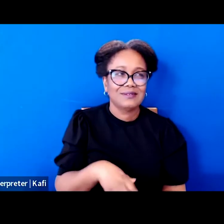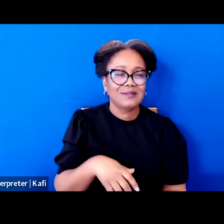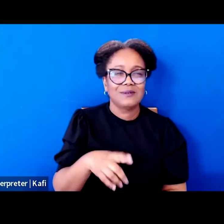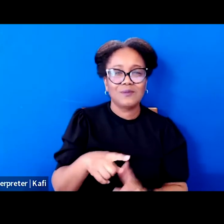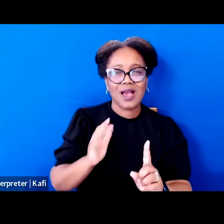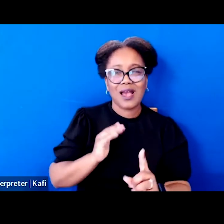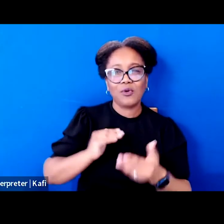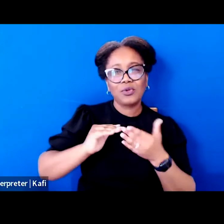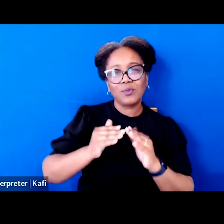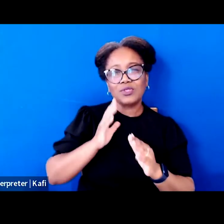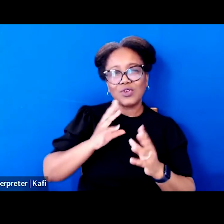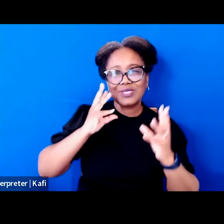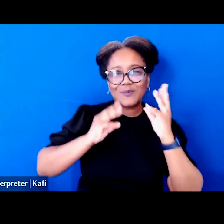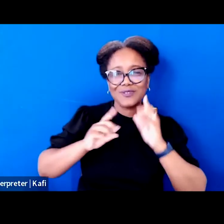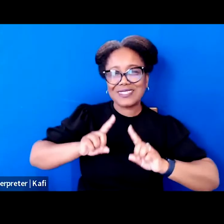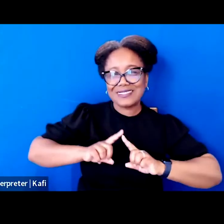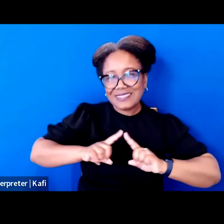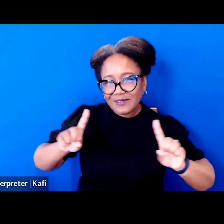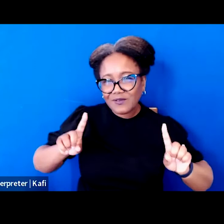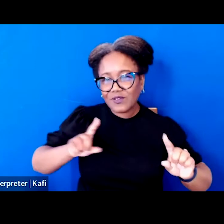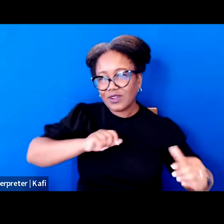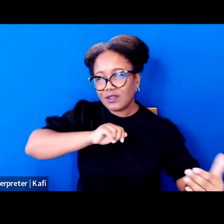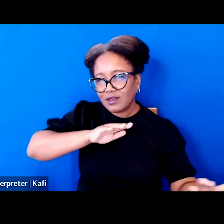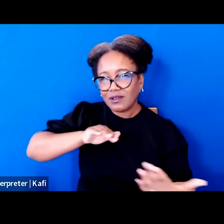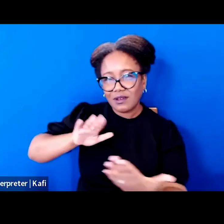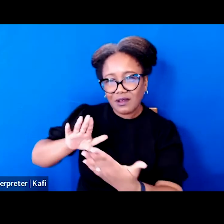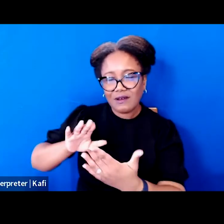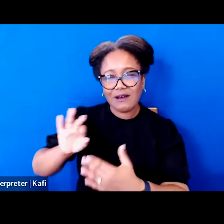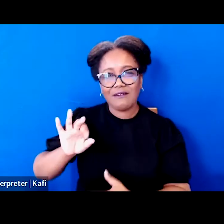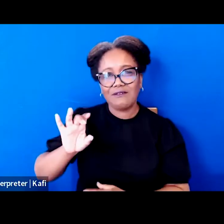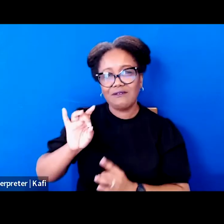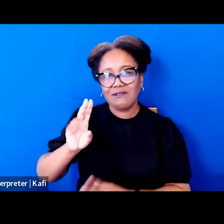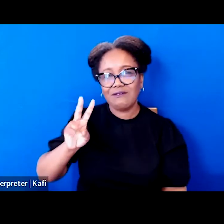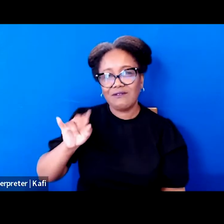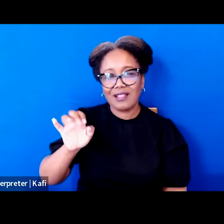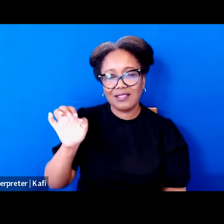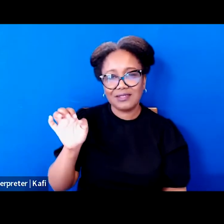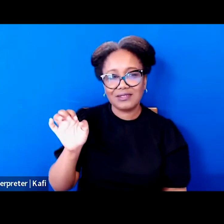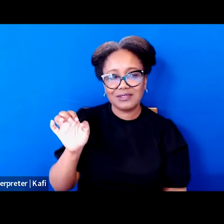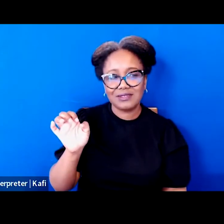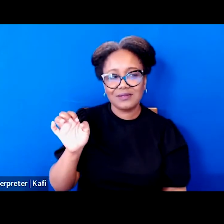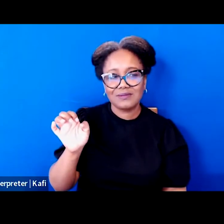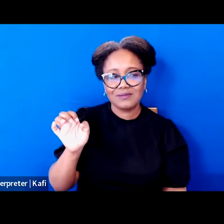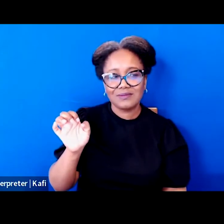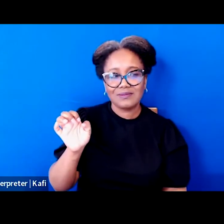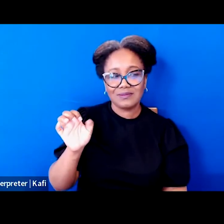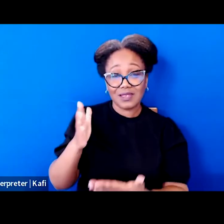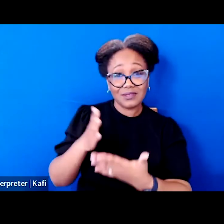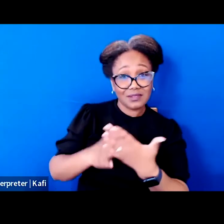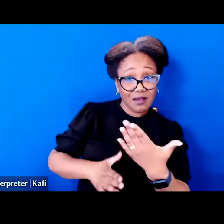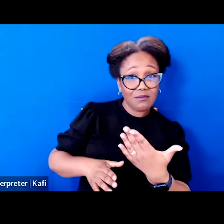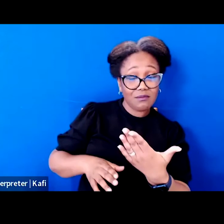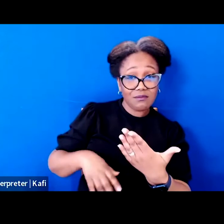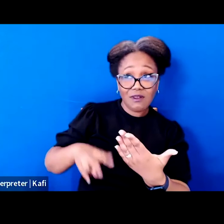today are kind of interpersonal forms of violence that happen on the streets, that happen